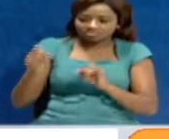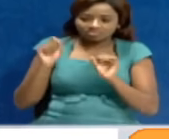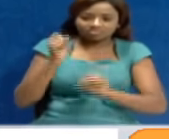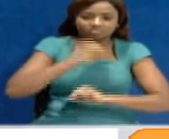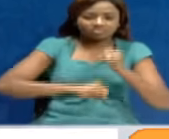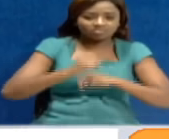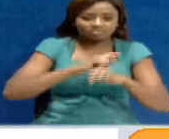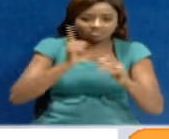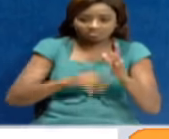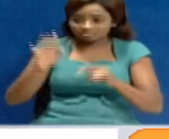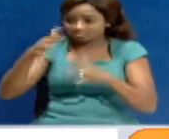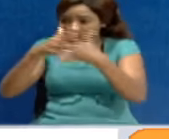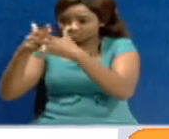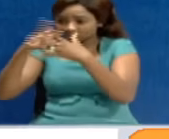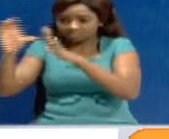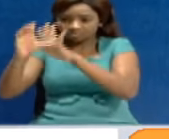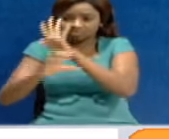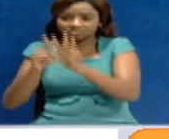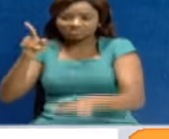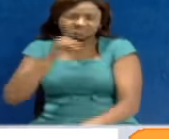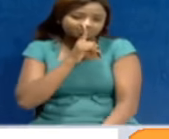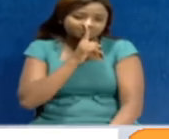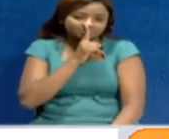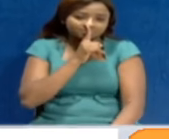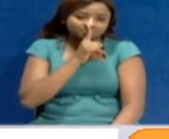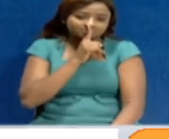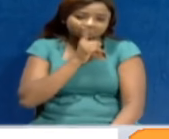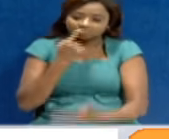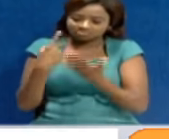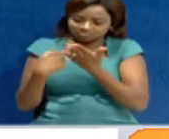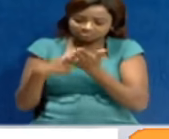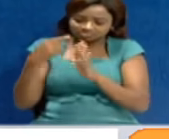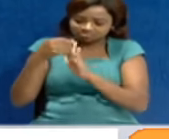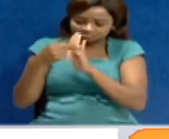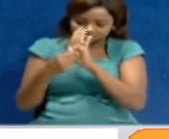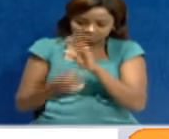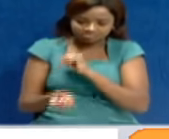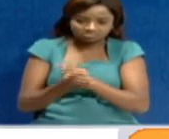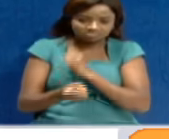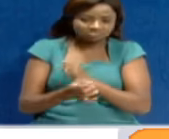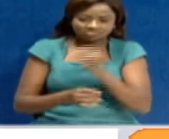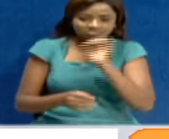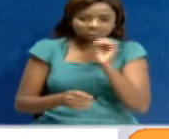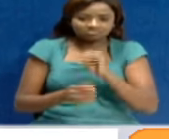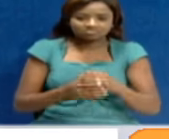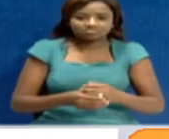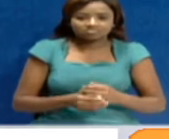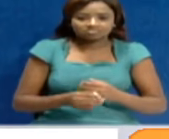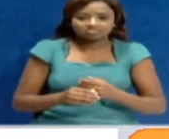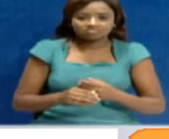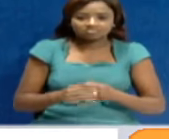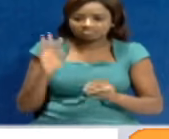The US Constitution is largely silent on the issue, and a lot of what happens has been mainly matters of